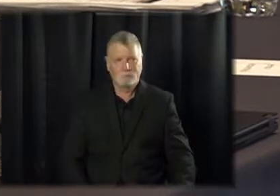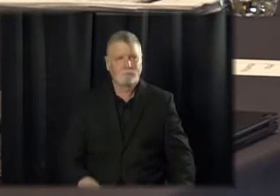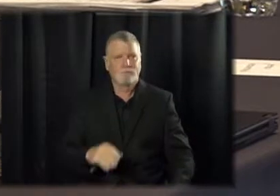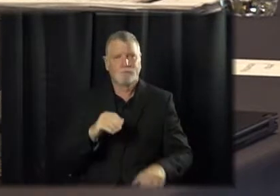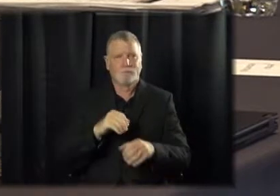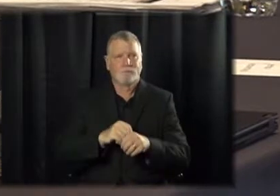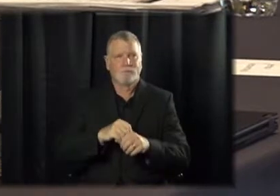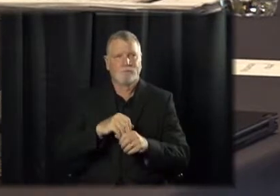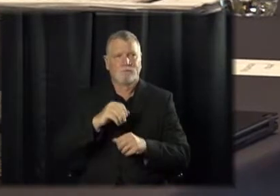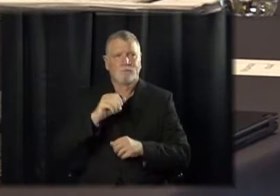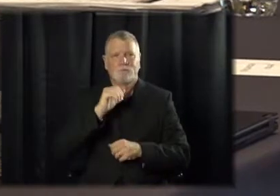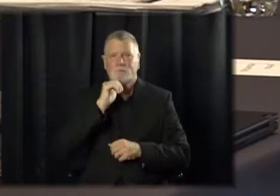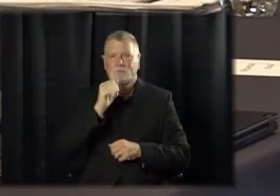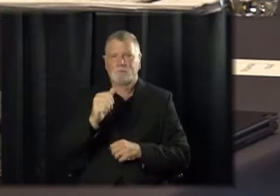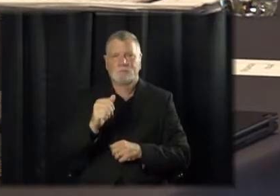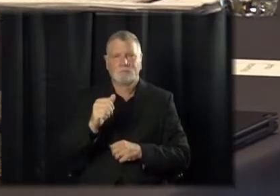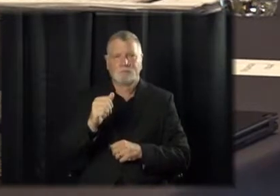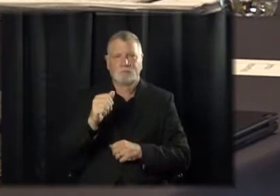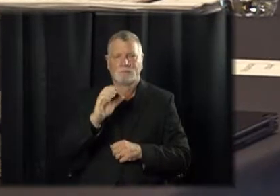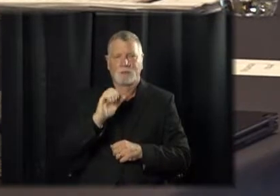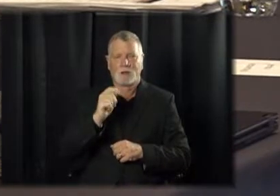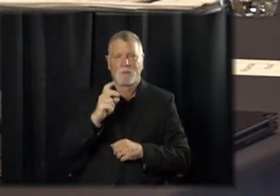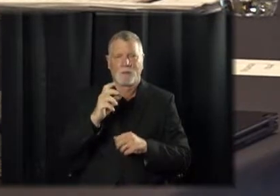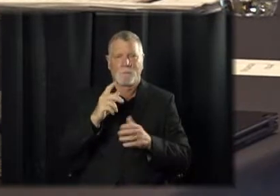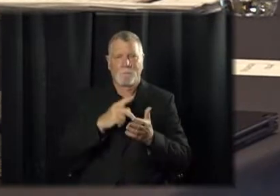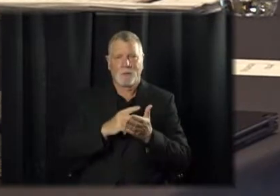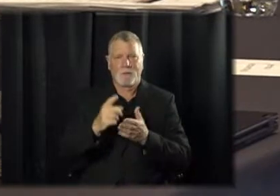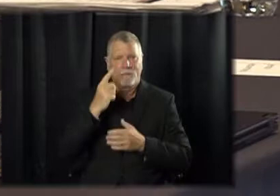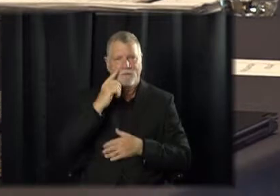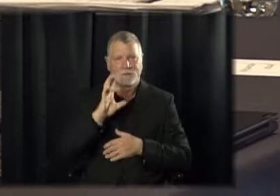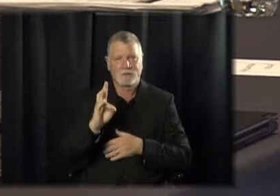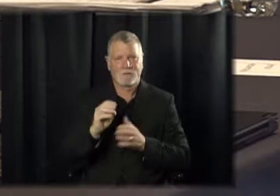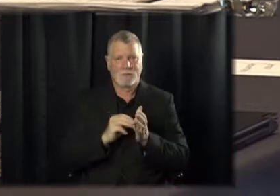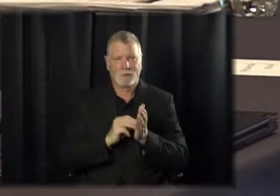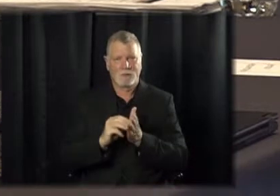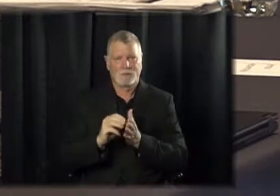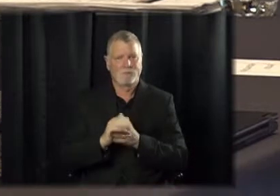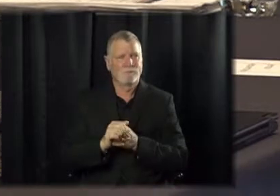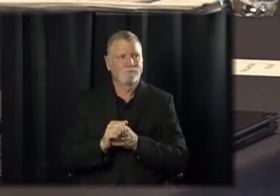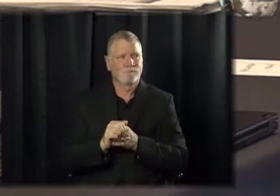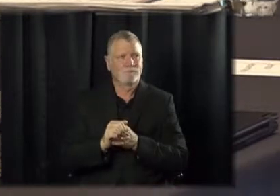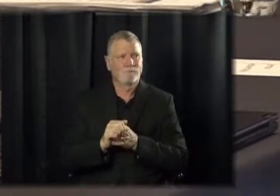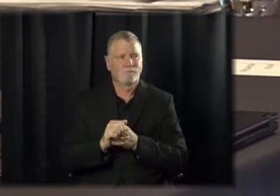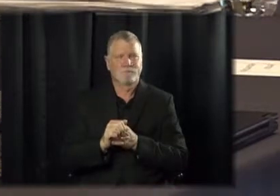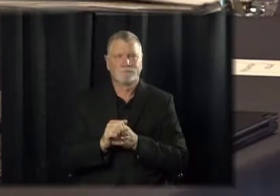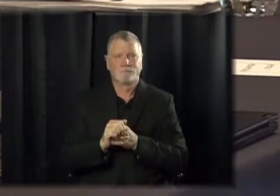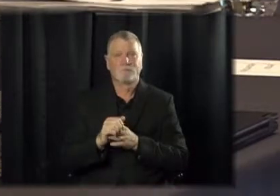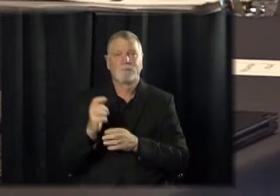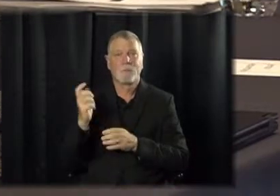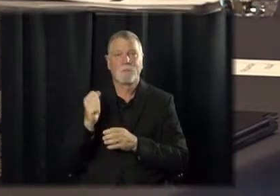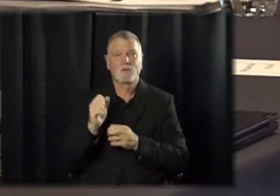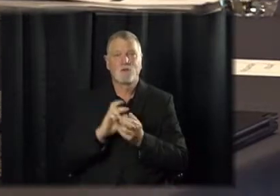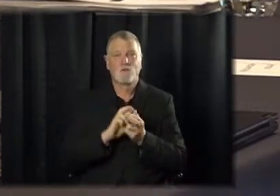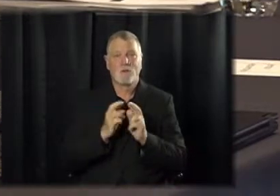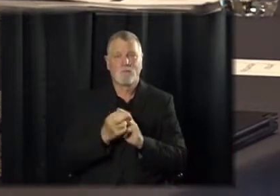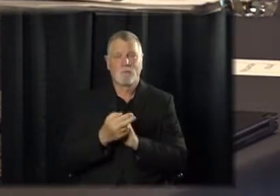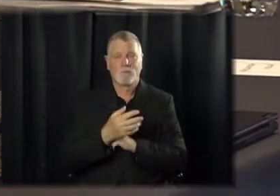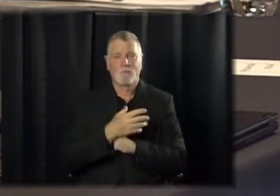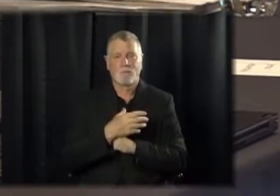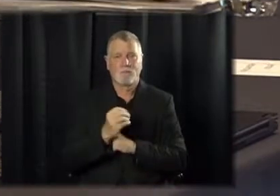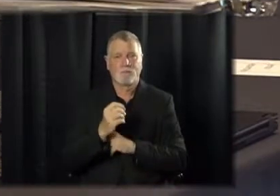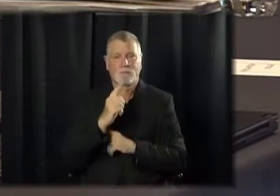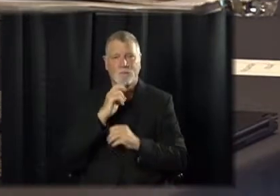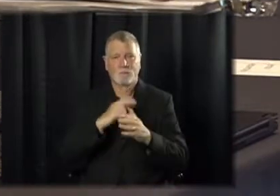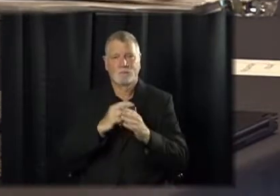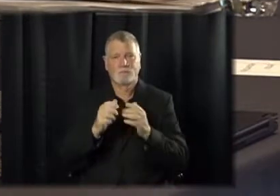expense savings in non-academic payroll of approximately $7 million. Pension reform. As a result of